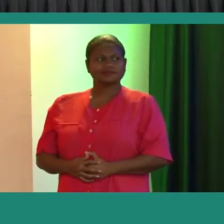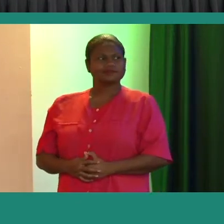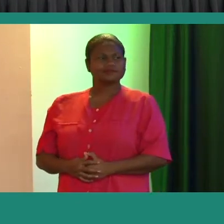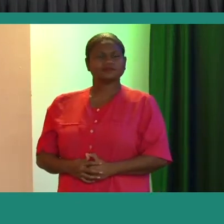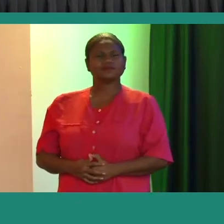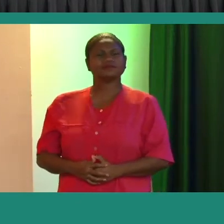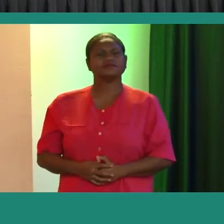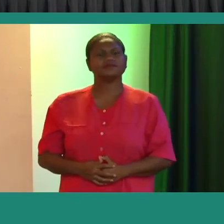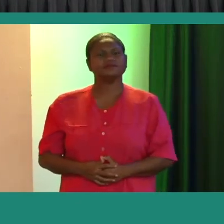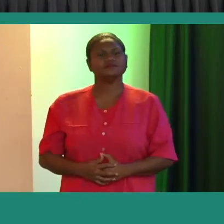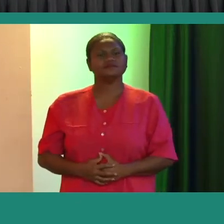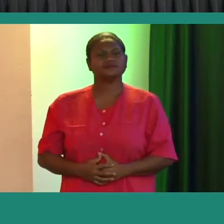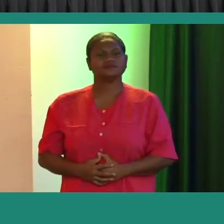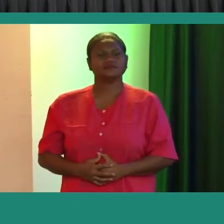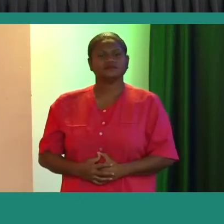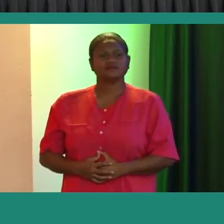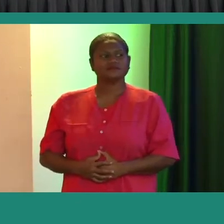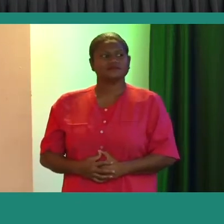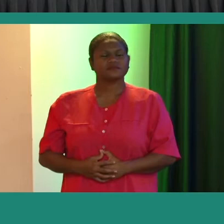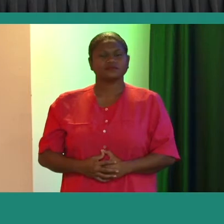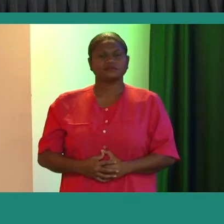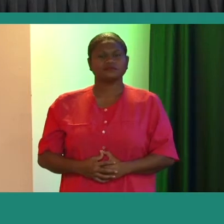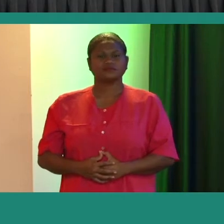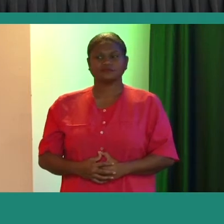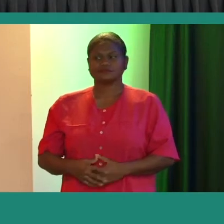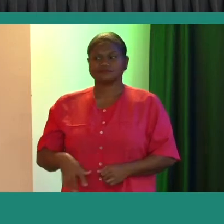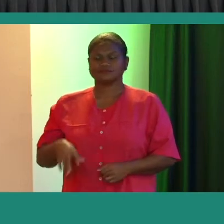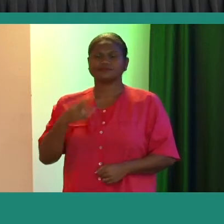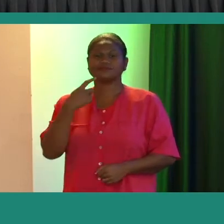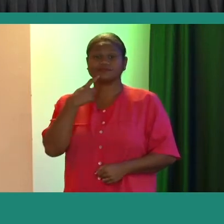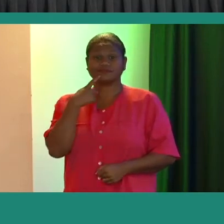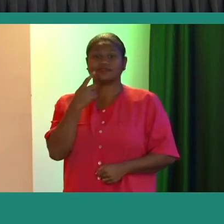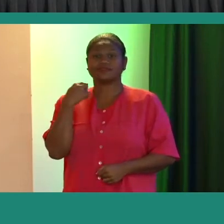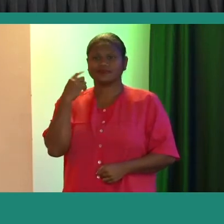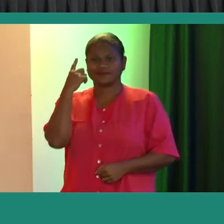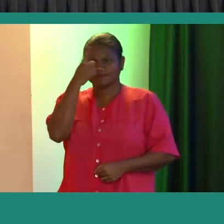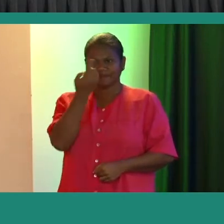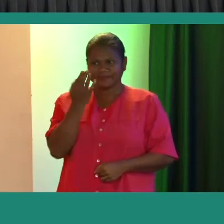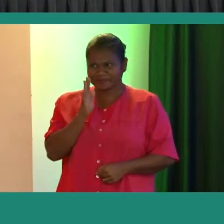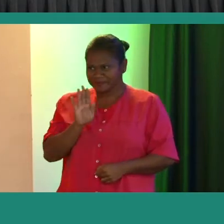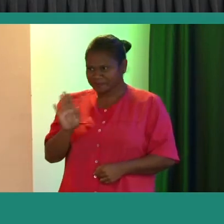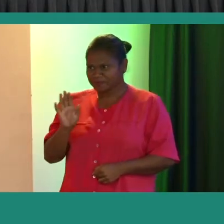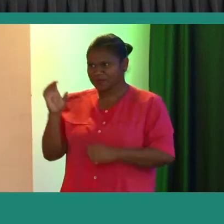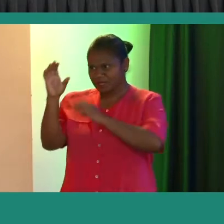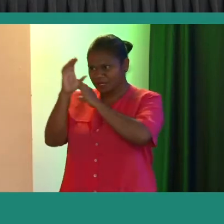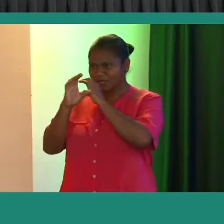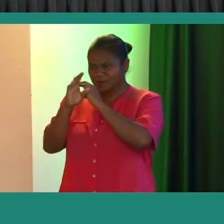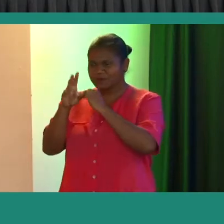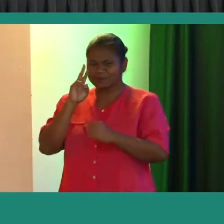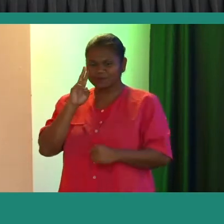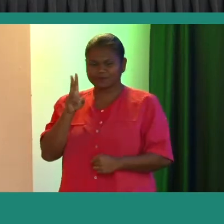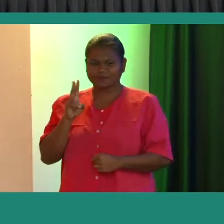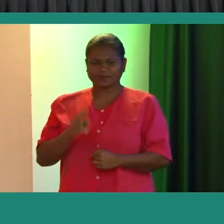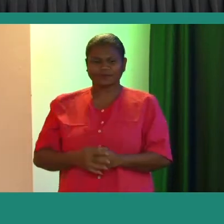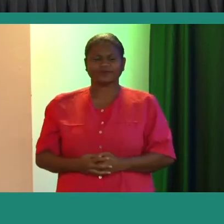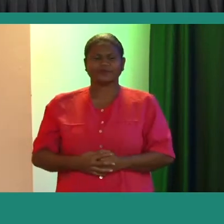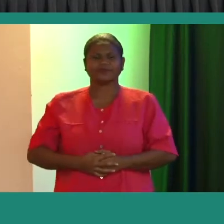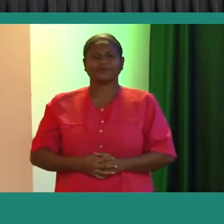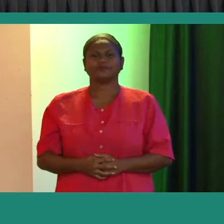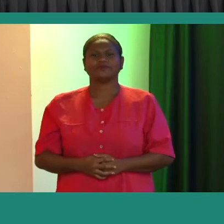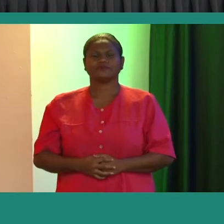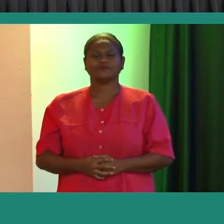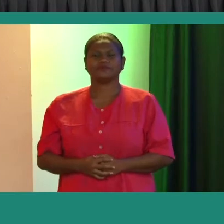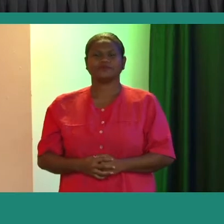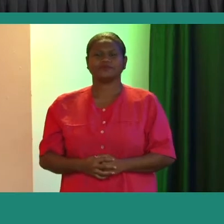Yes, please. Sort of Face externally. front so we can see that you're Look into looking. that. Okay. Thank you.